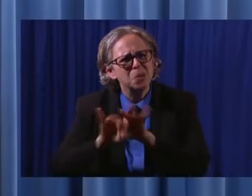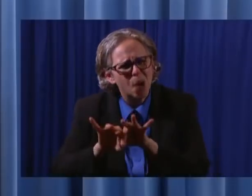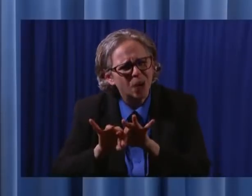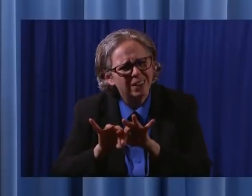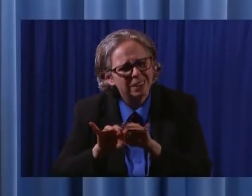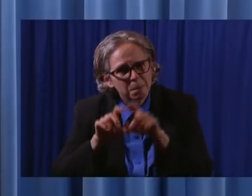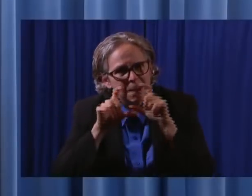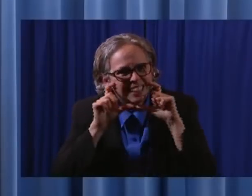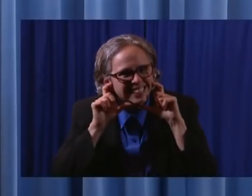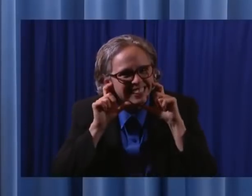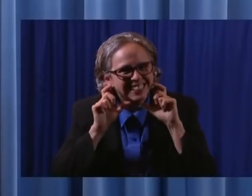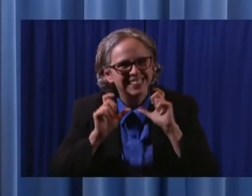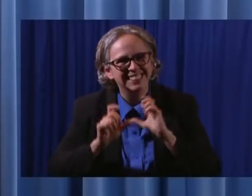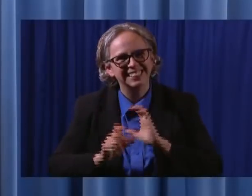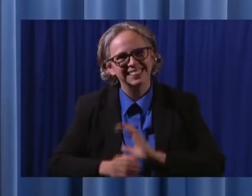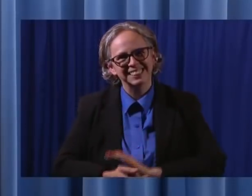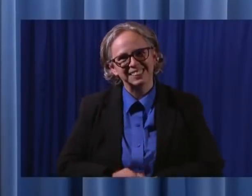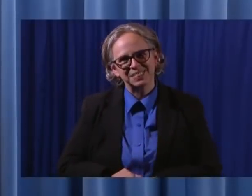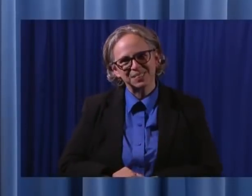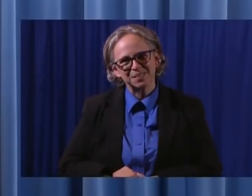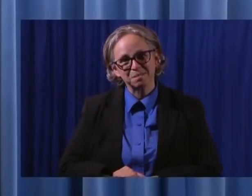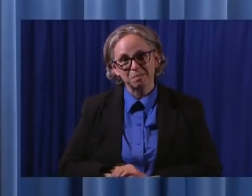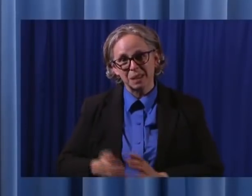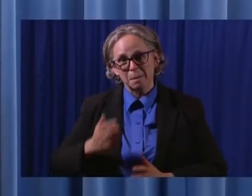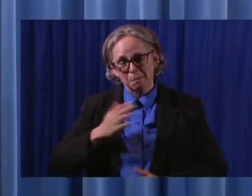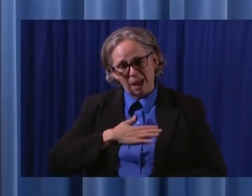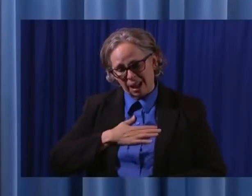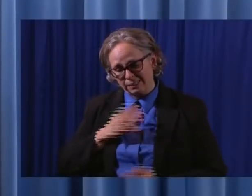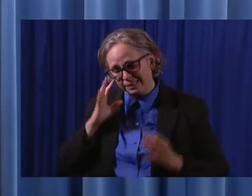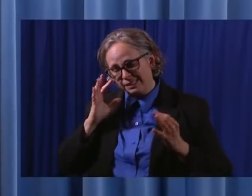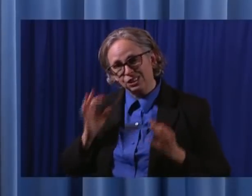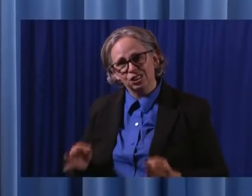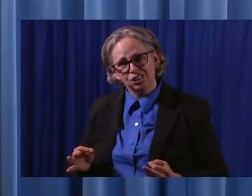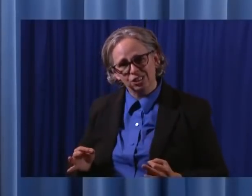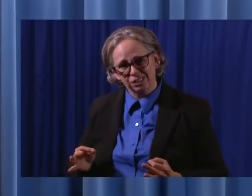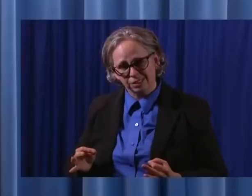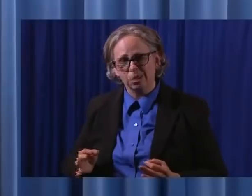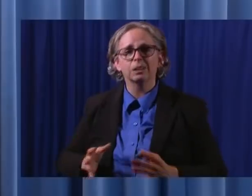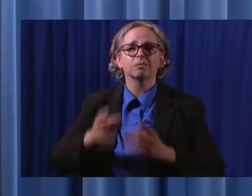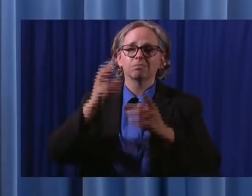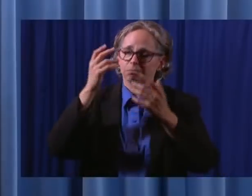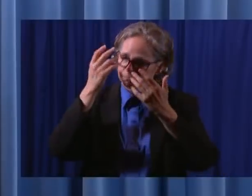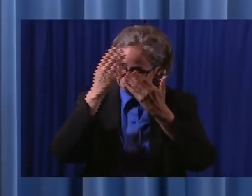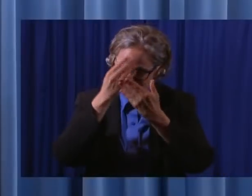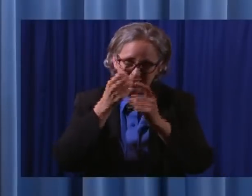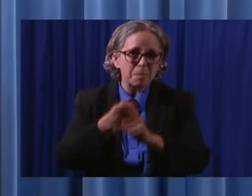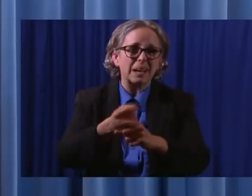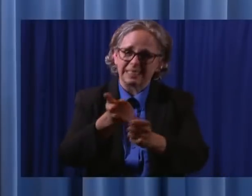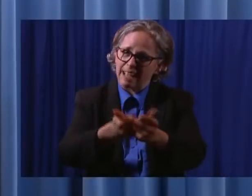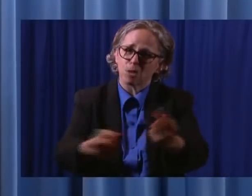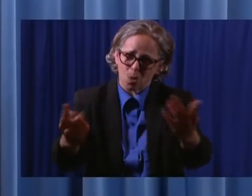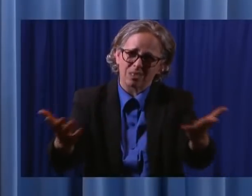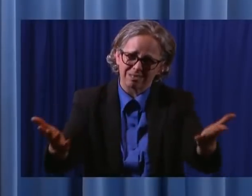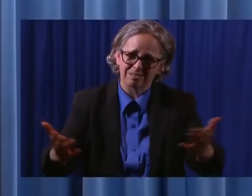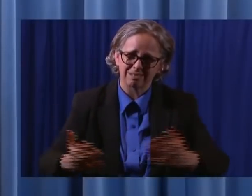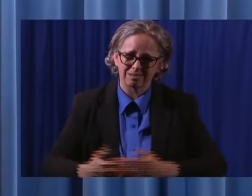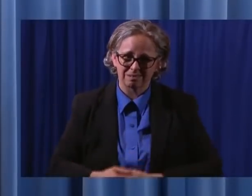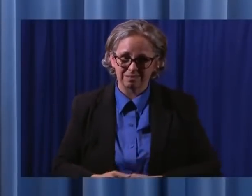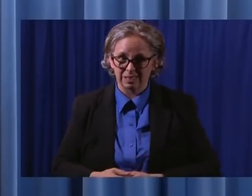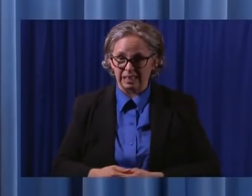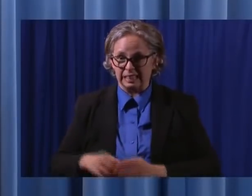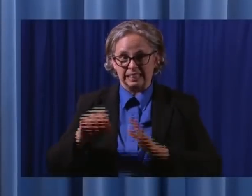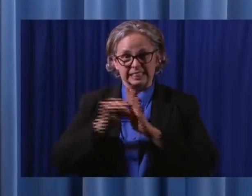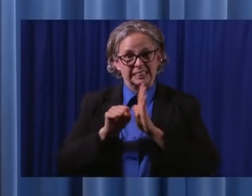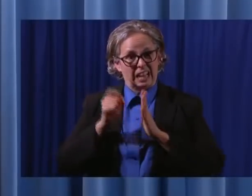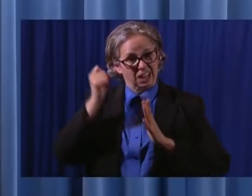can impact is the testing, and we were lagging in the testing. We're catching up. We're